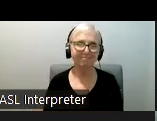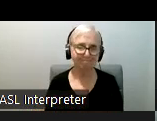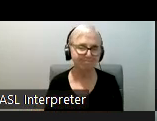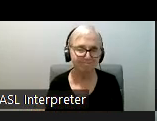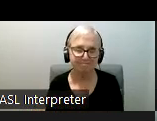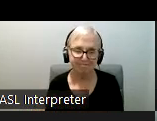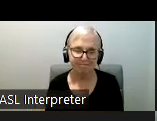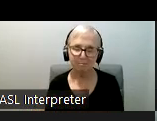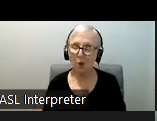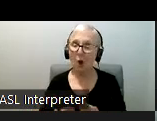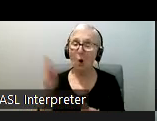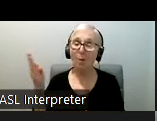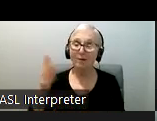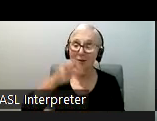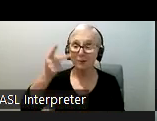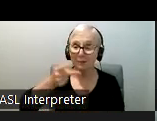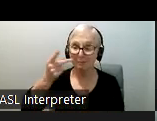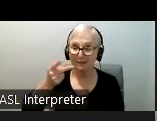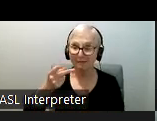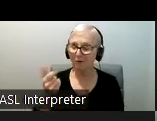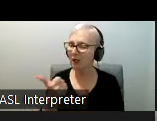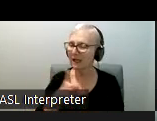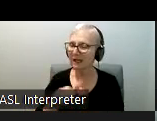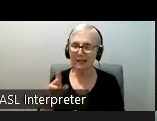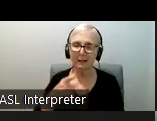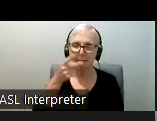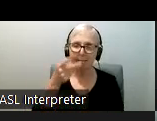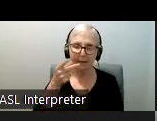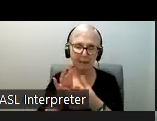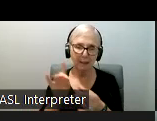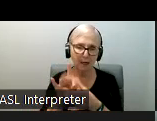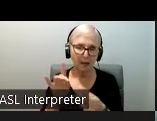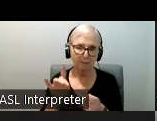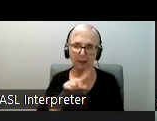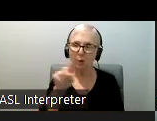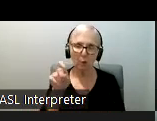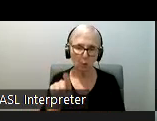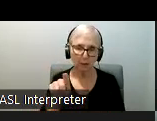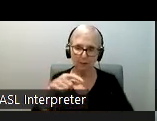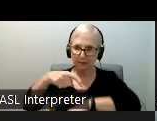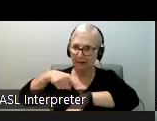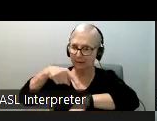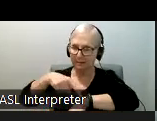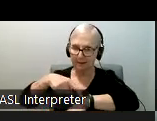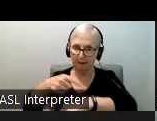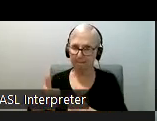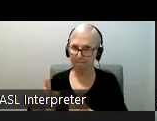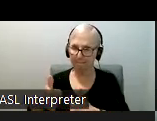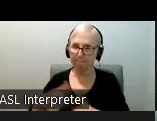I'm going to open it up to the public for any public comment or questions at this time.